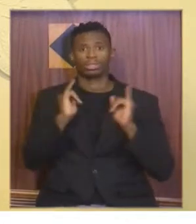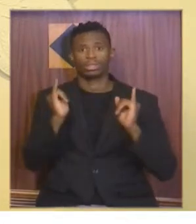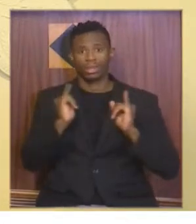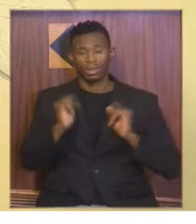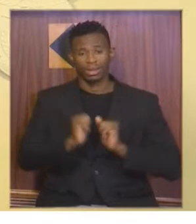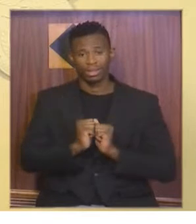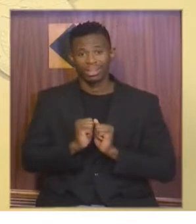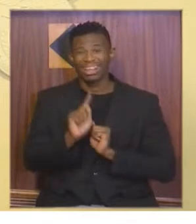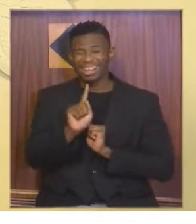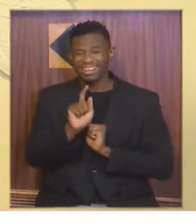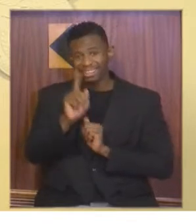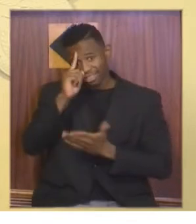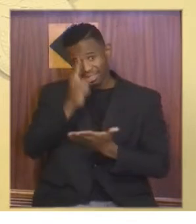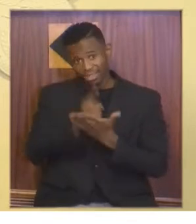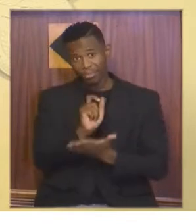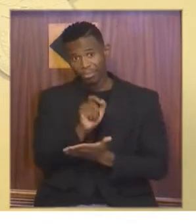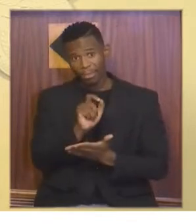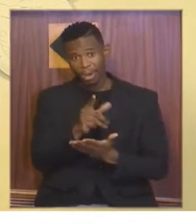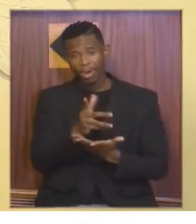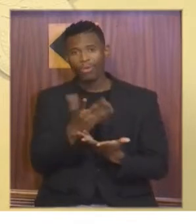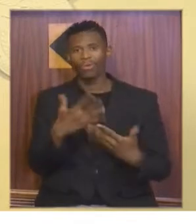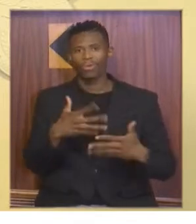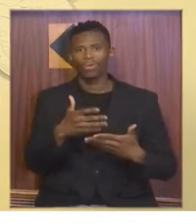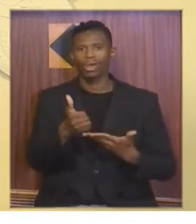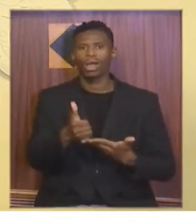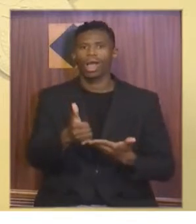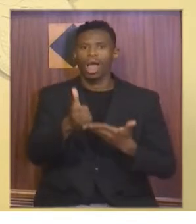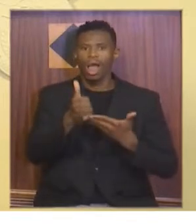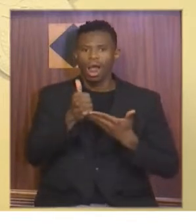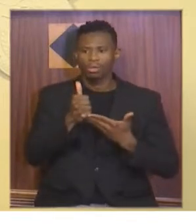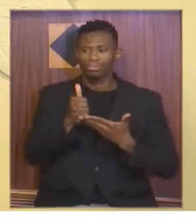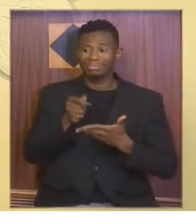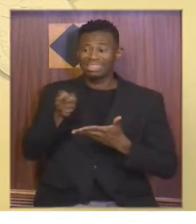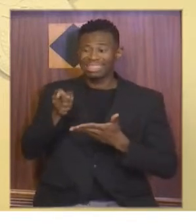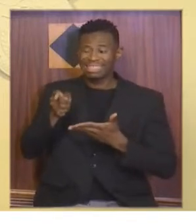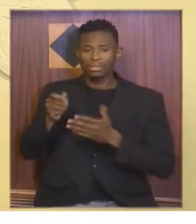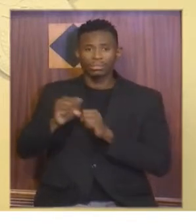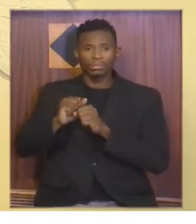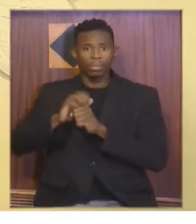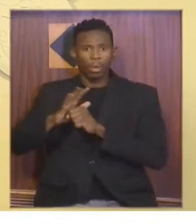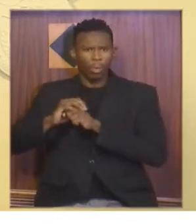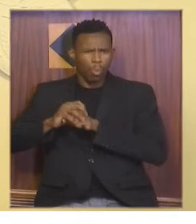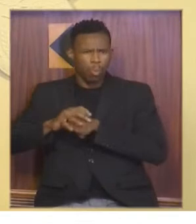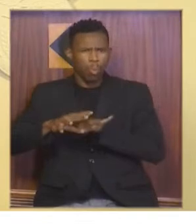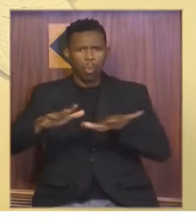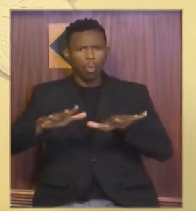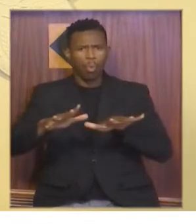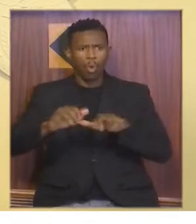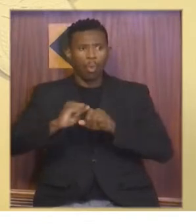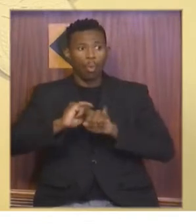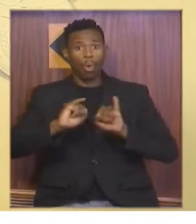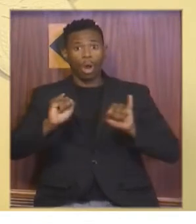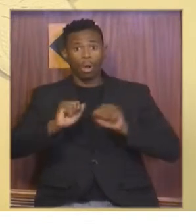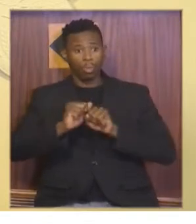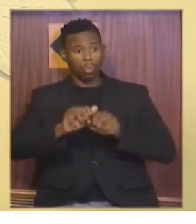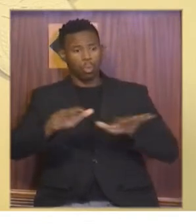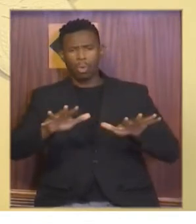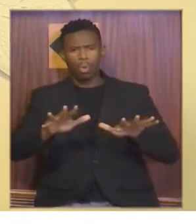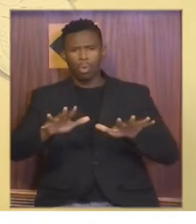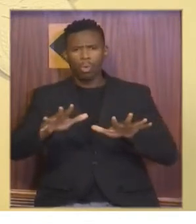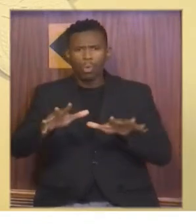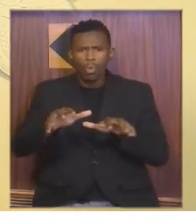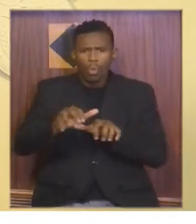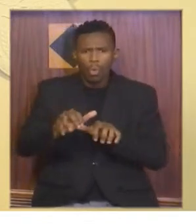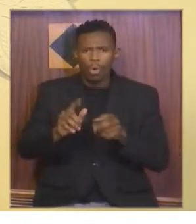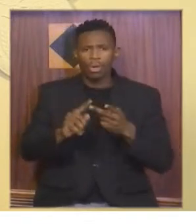but it helped to slow the spread of the virus so that our health facilities